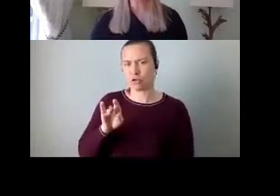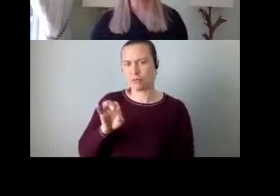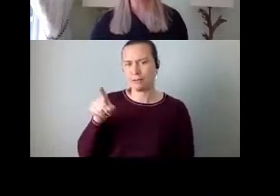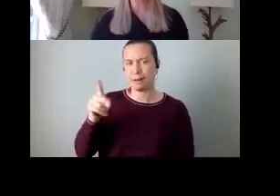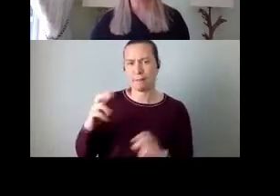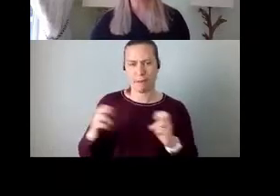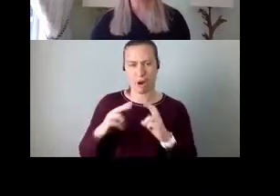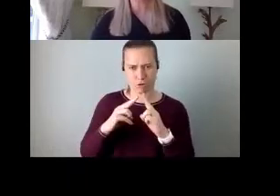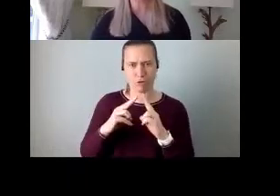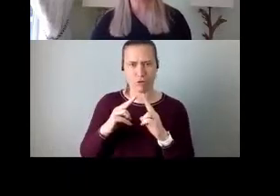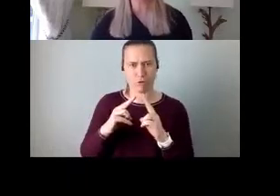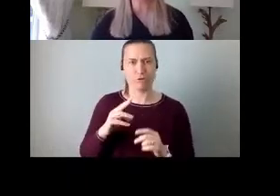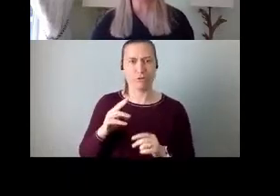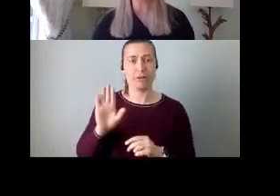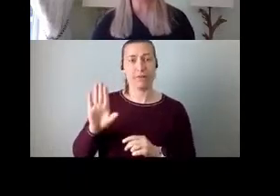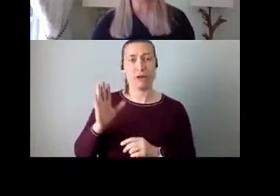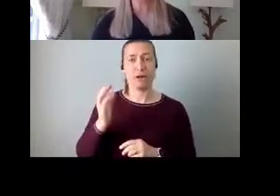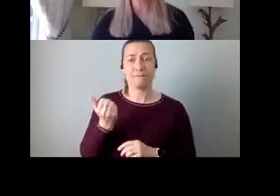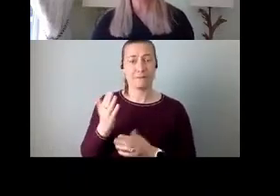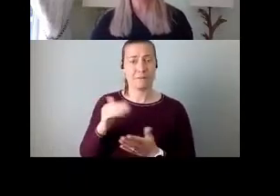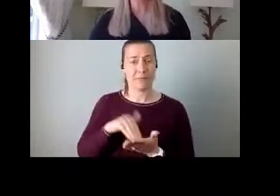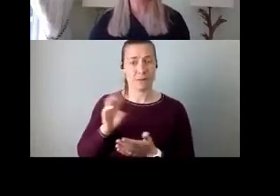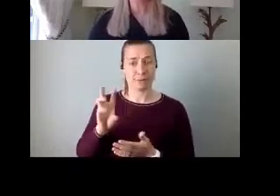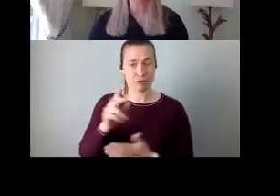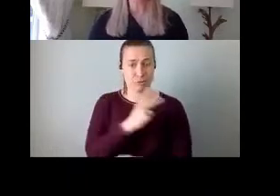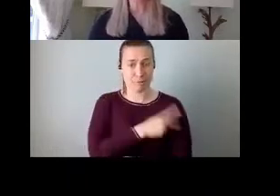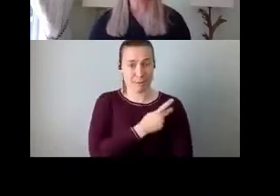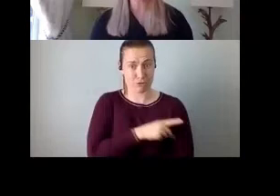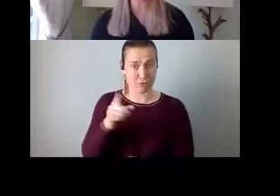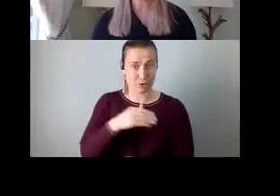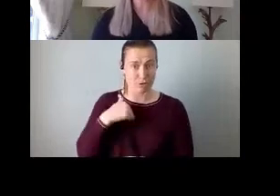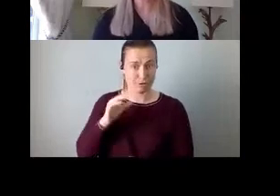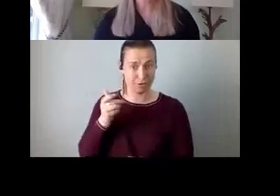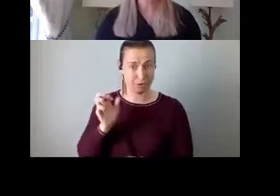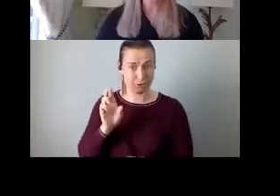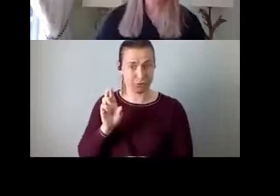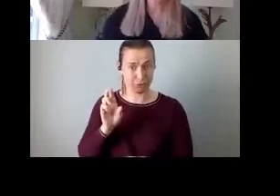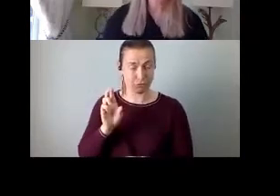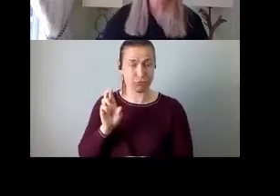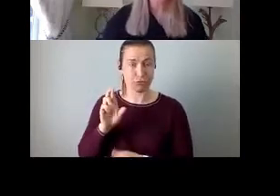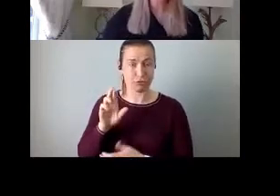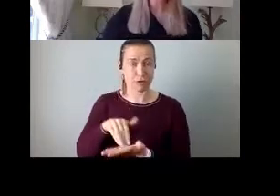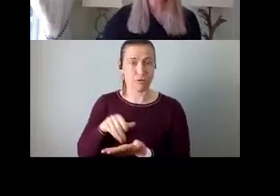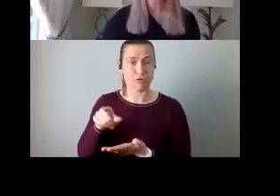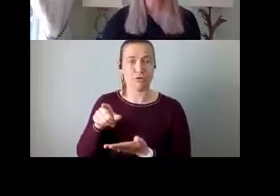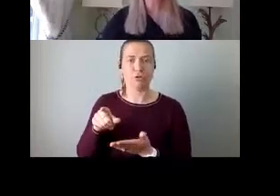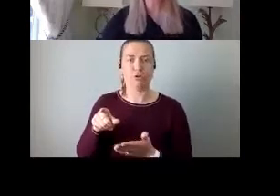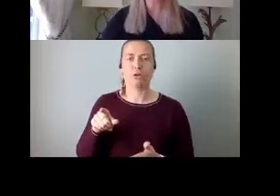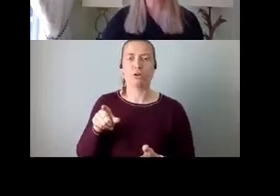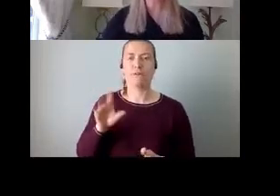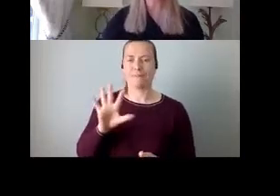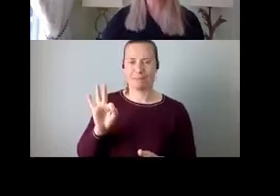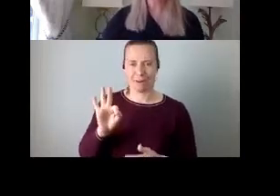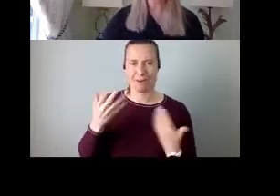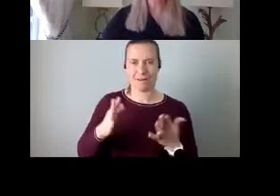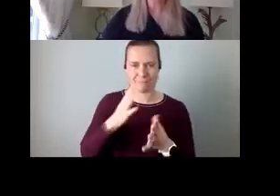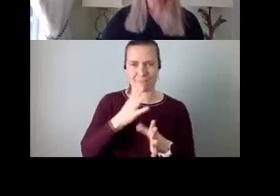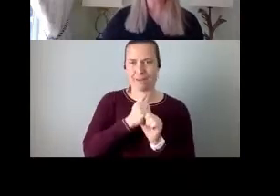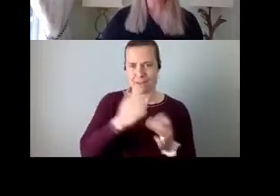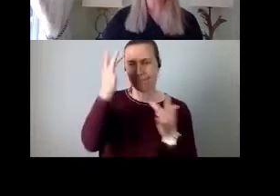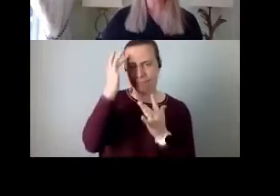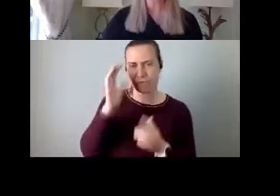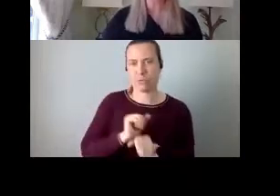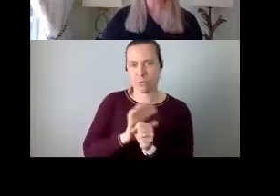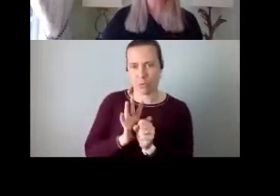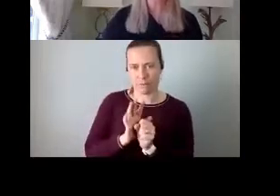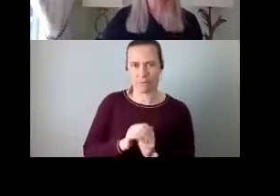they treated in their breast center, 59 developed COVID. Of those 59, 4 unfortunately